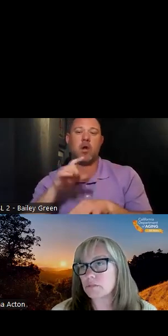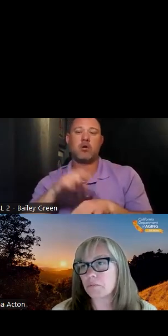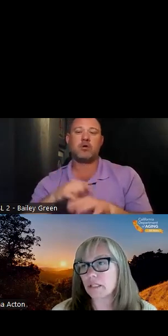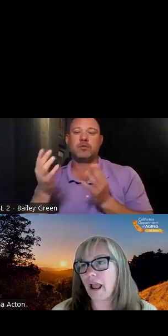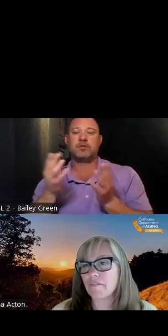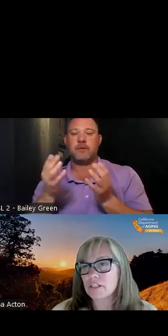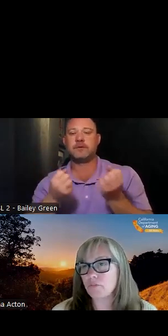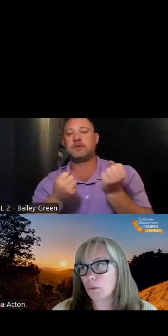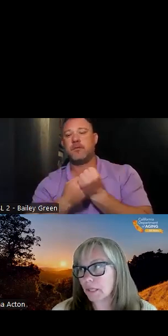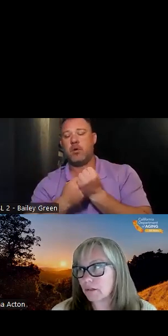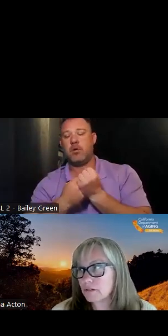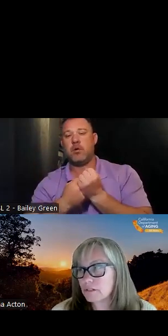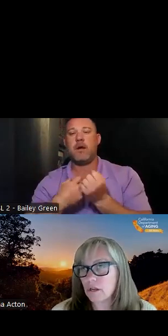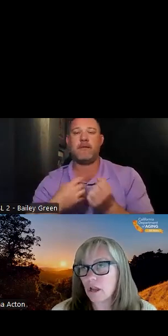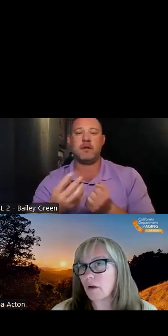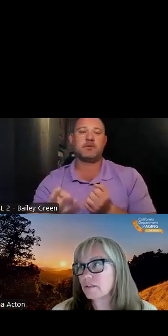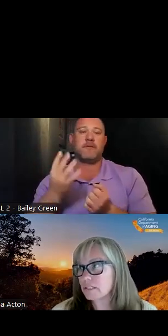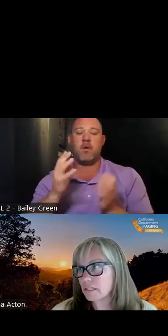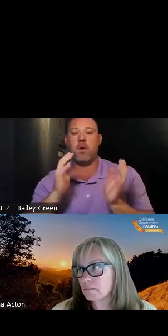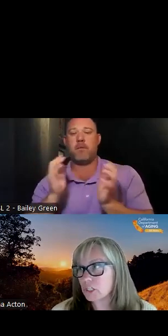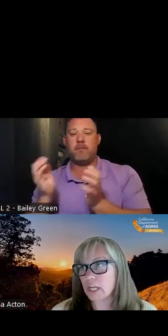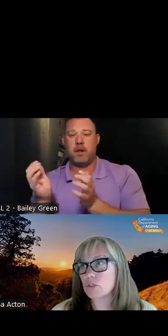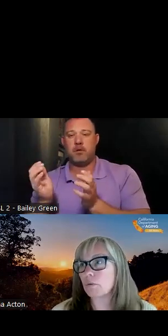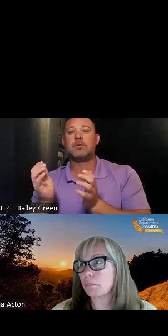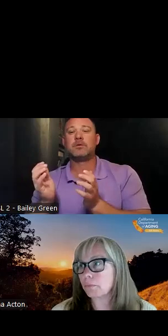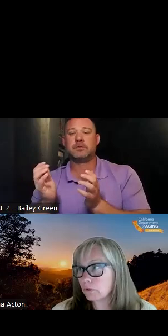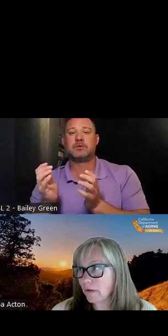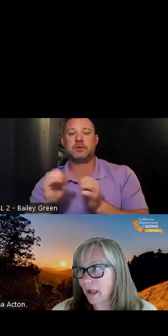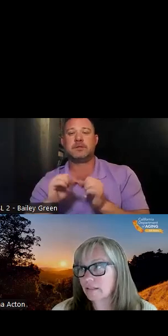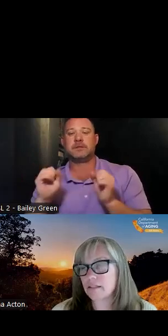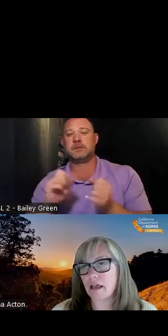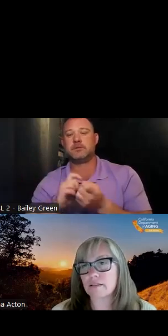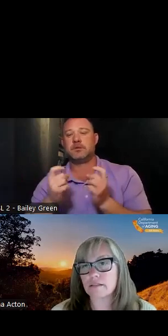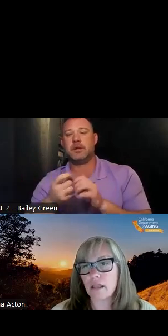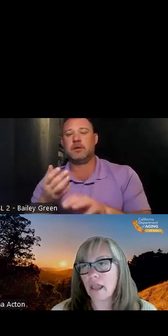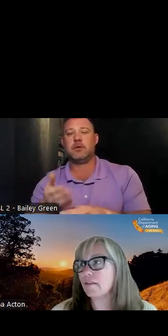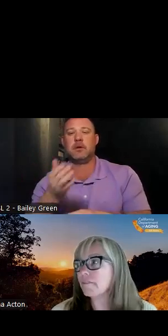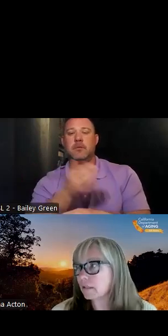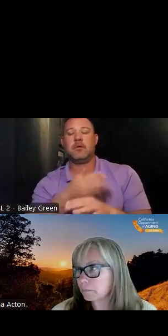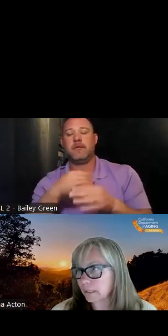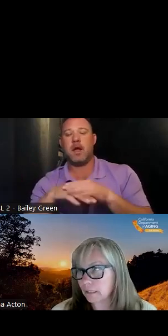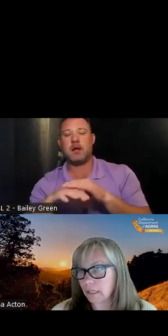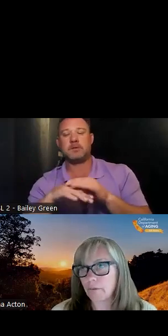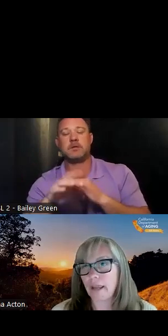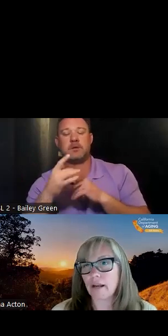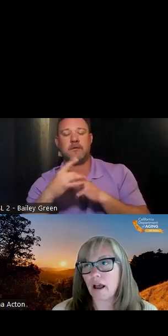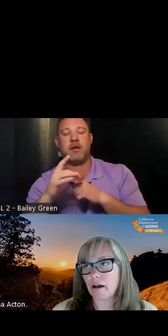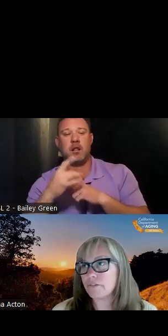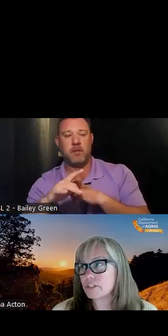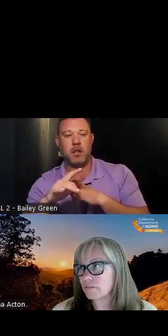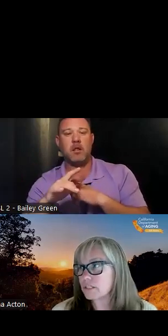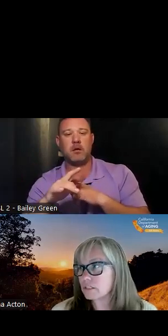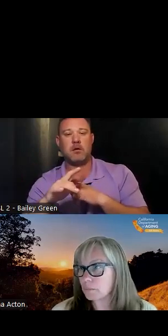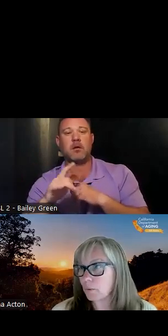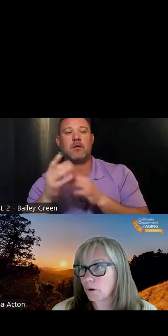supports. And we really have these 4 pillars around systems change to improve access and availability, right, of